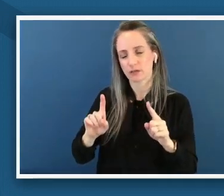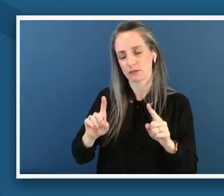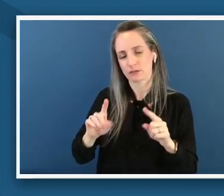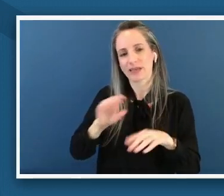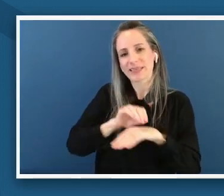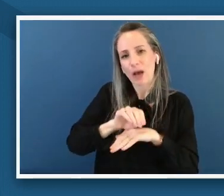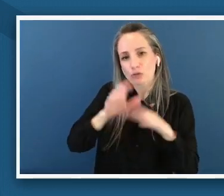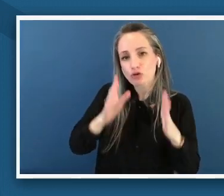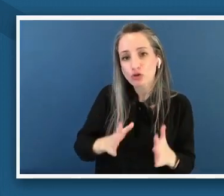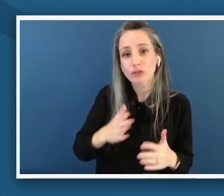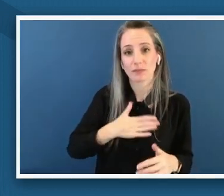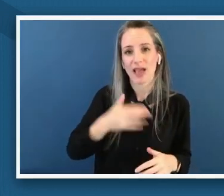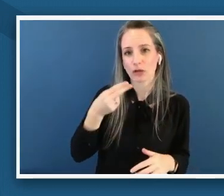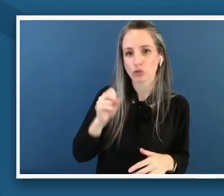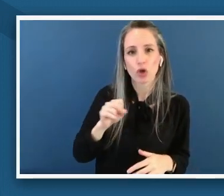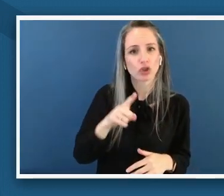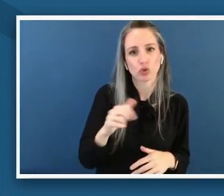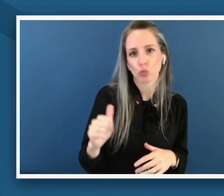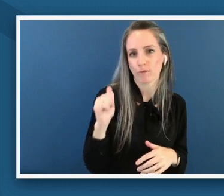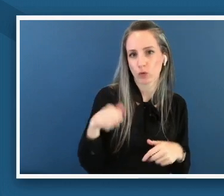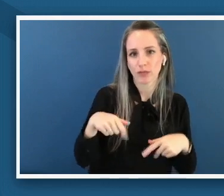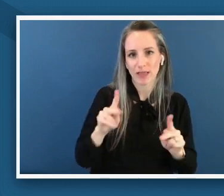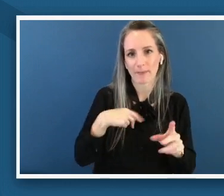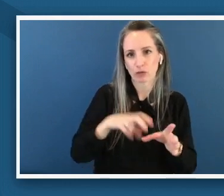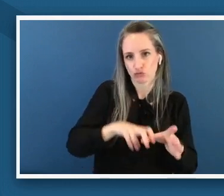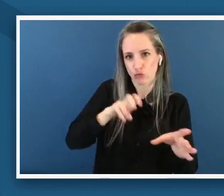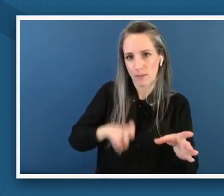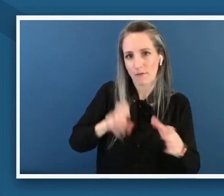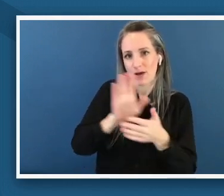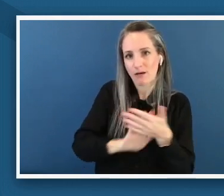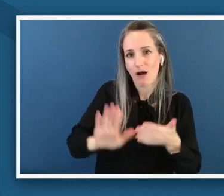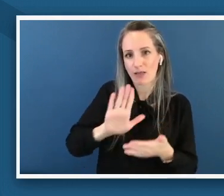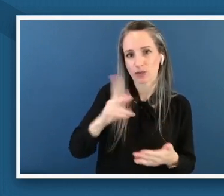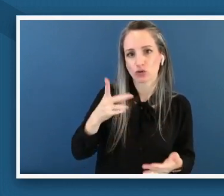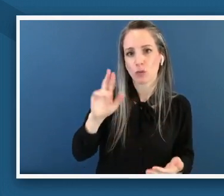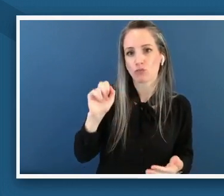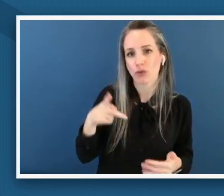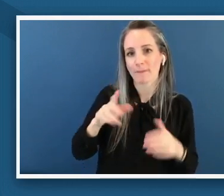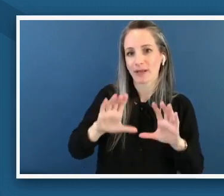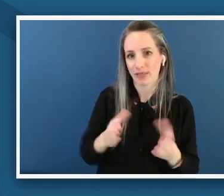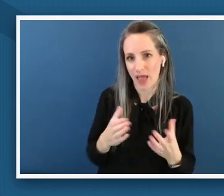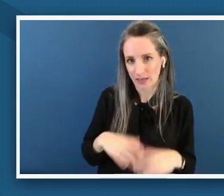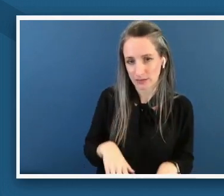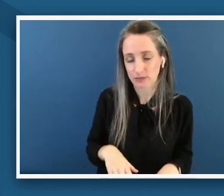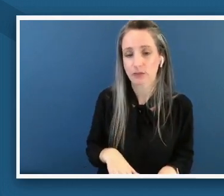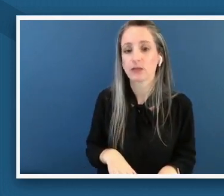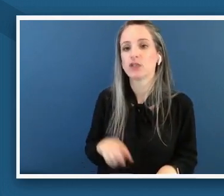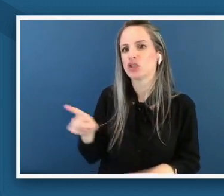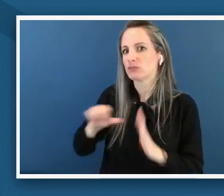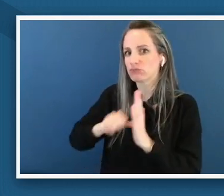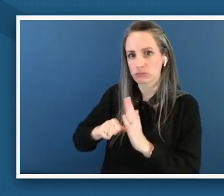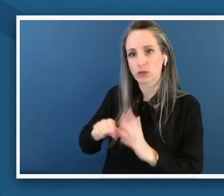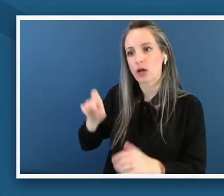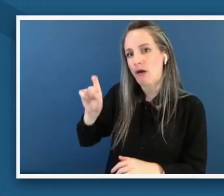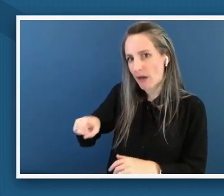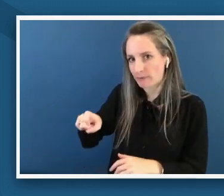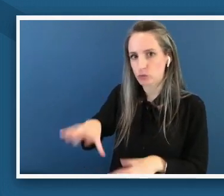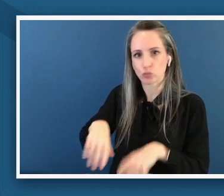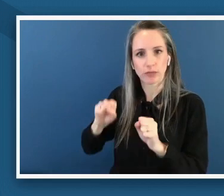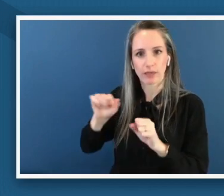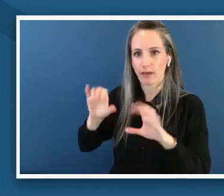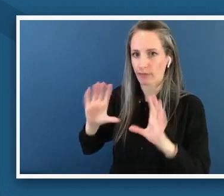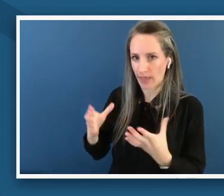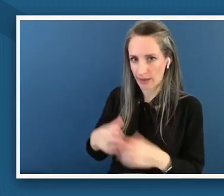college preparatory certificate and insisted that I take it when I was ready to be done. And so then I also think about my